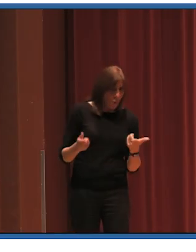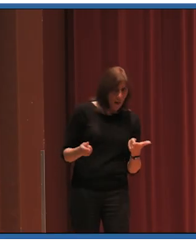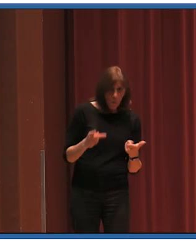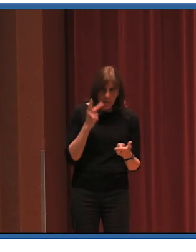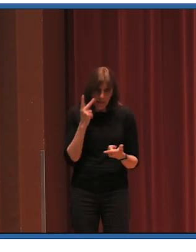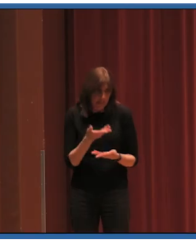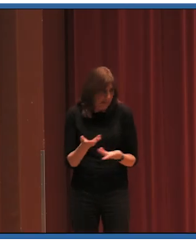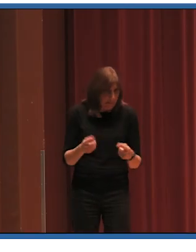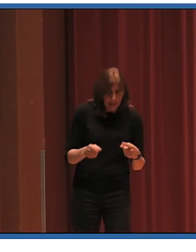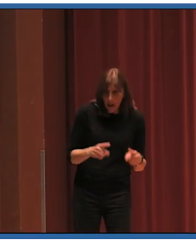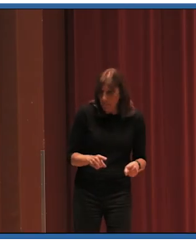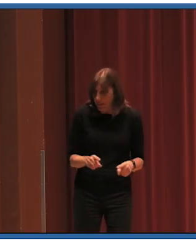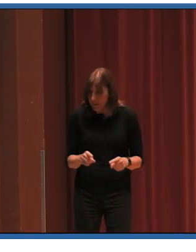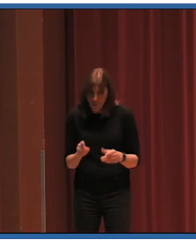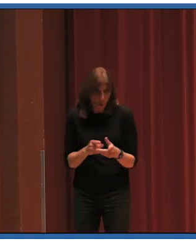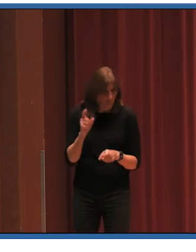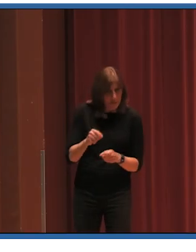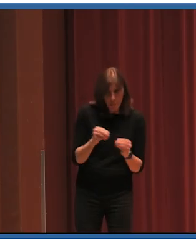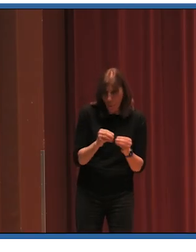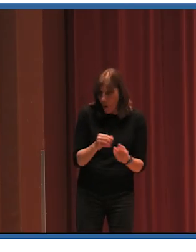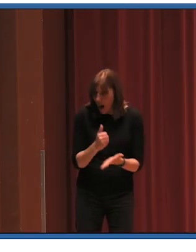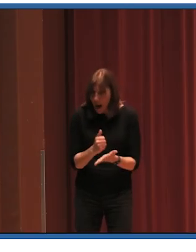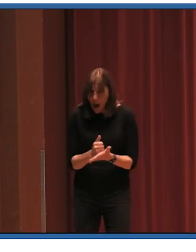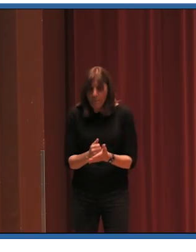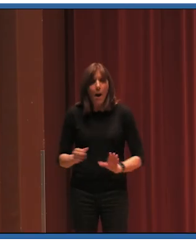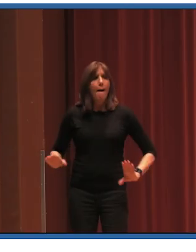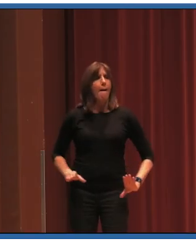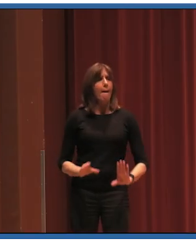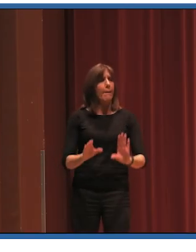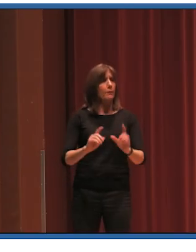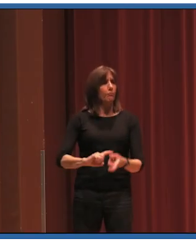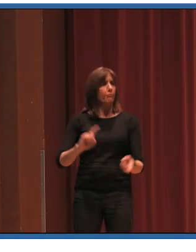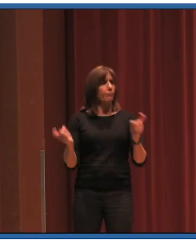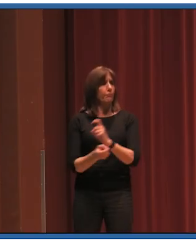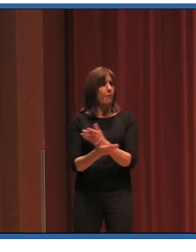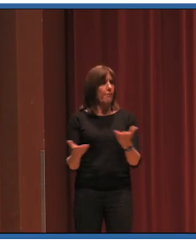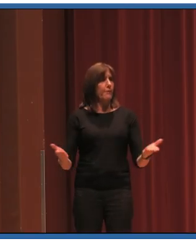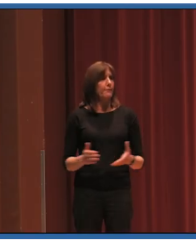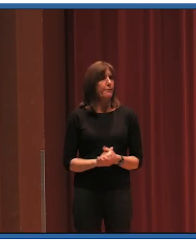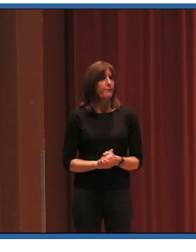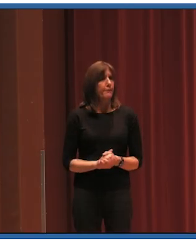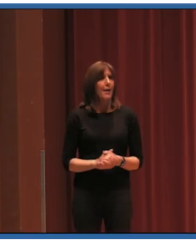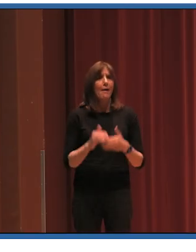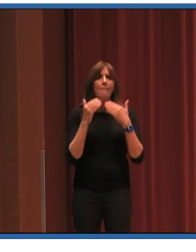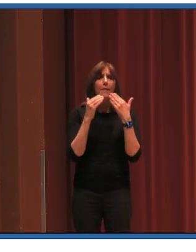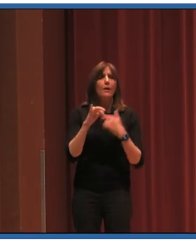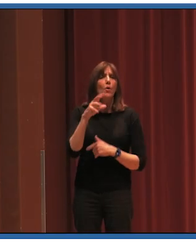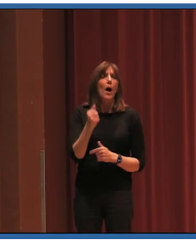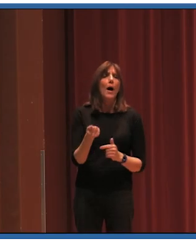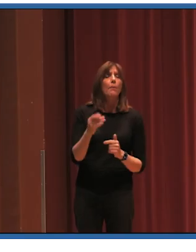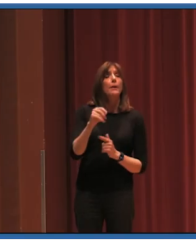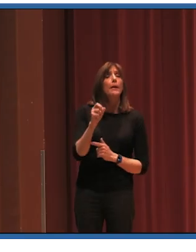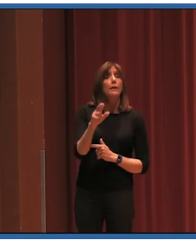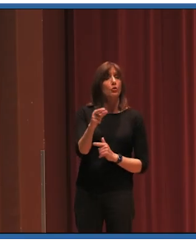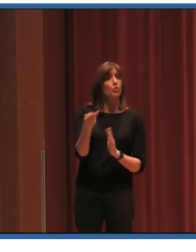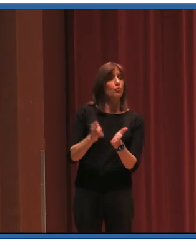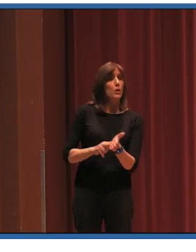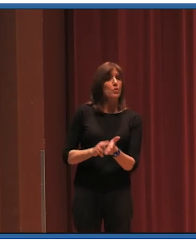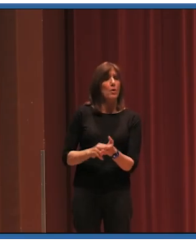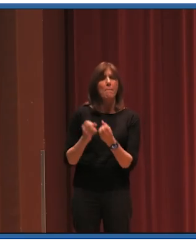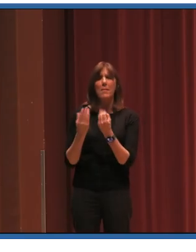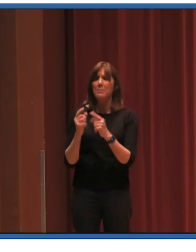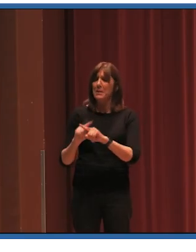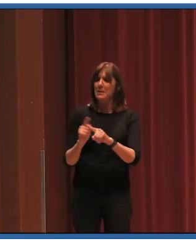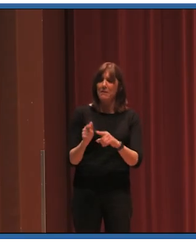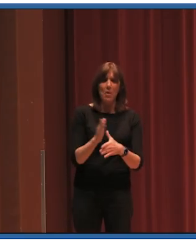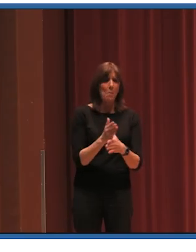still remain, and where action can make the biggest difference. Thank you to the Iowa Cancer Registry and its many partners for